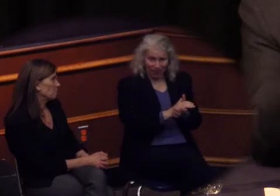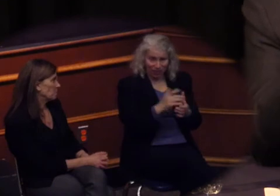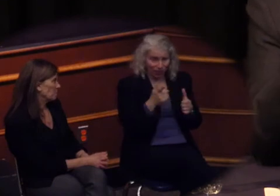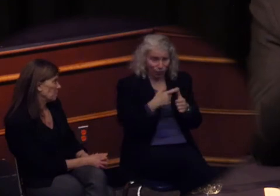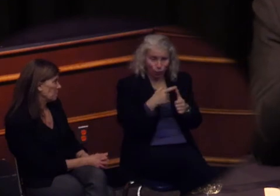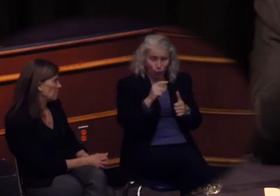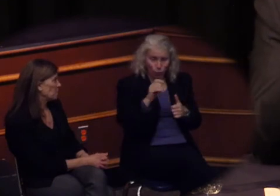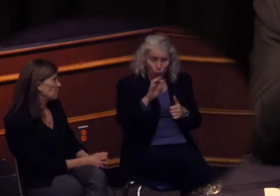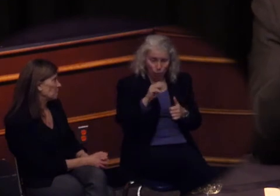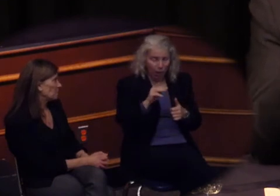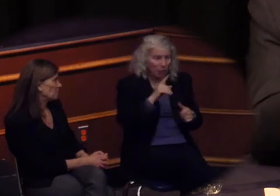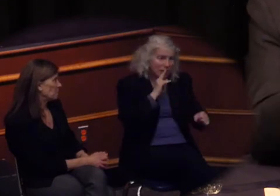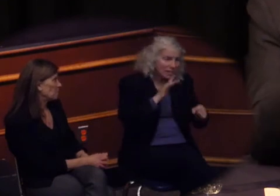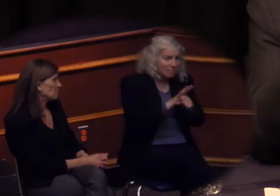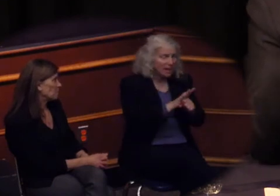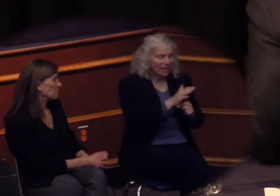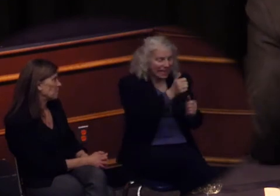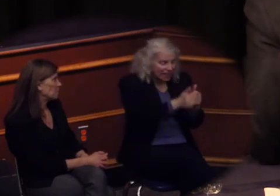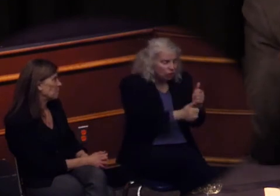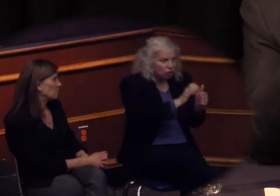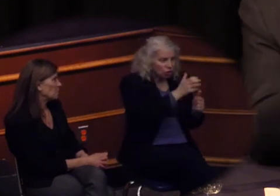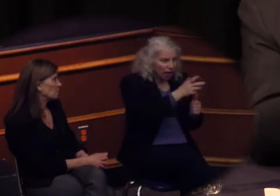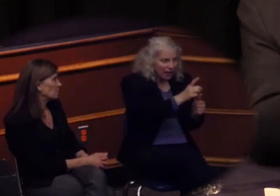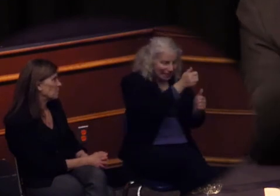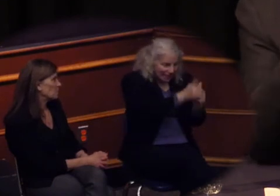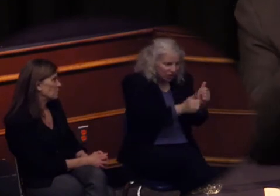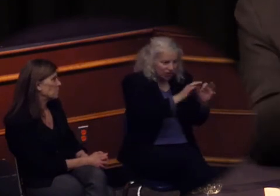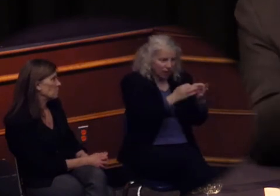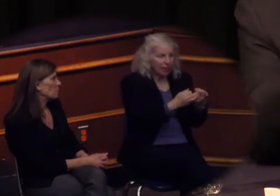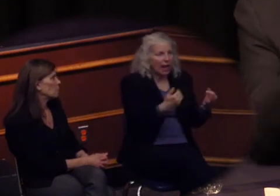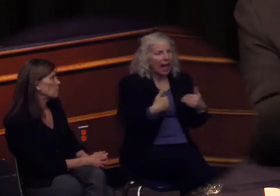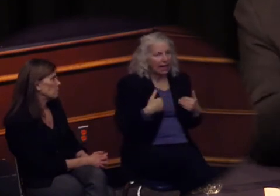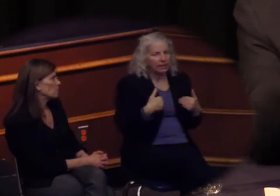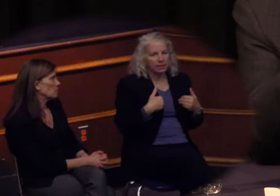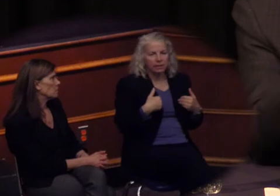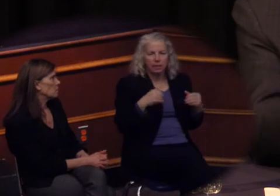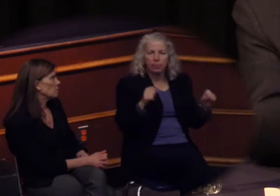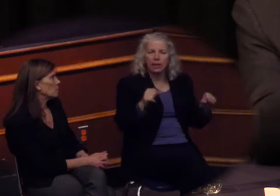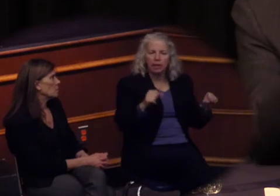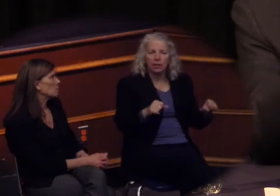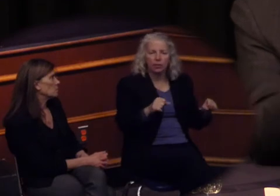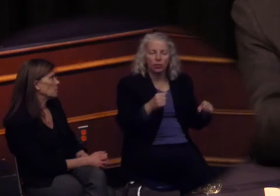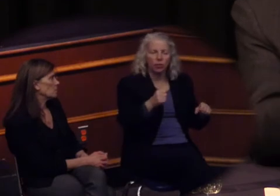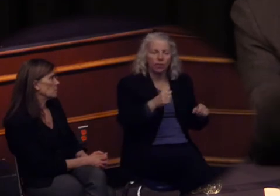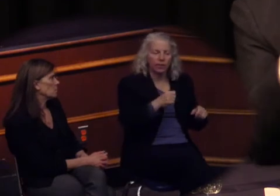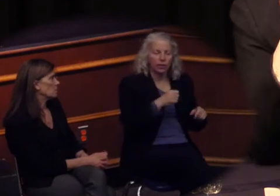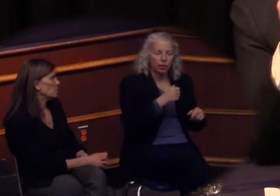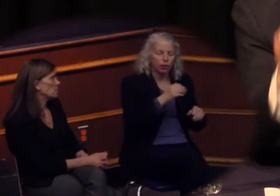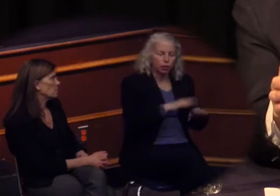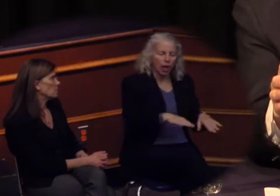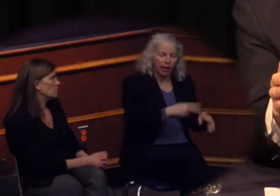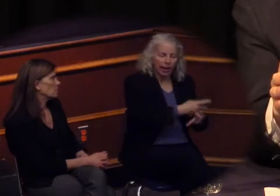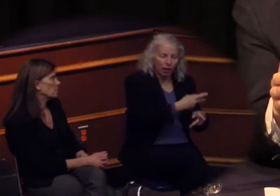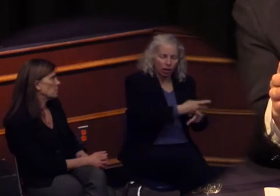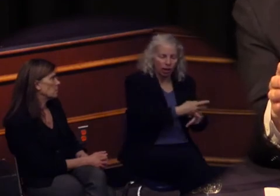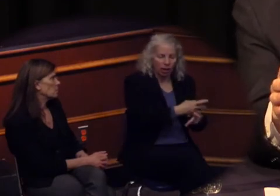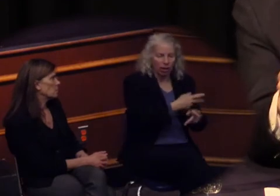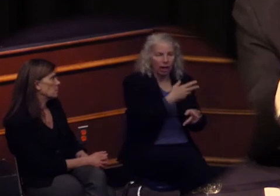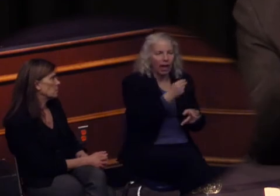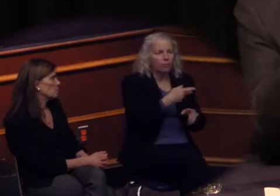every single child and family in this state will have access to high quality, affordable childcare and preschool from birth to age five.